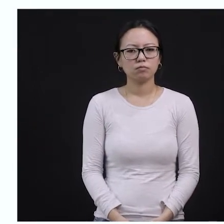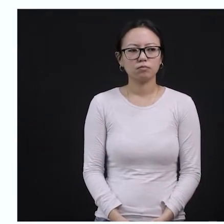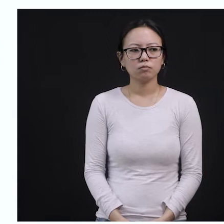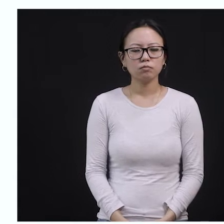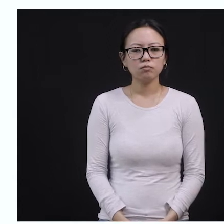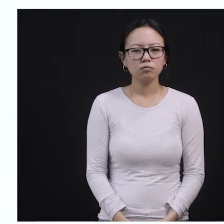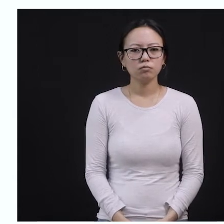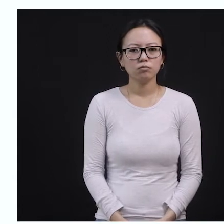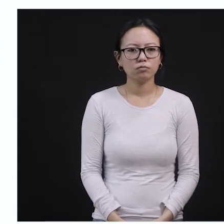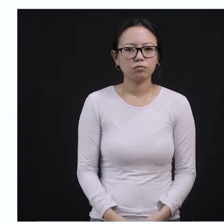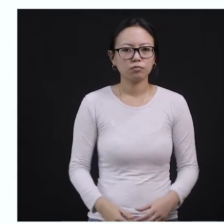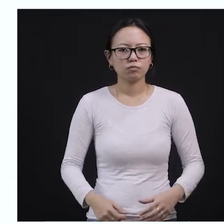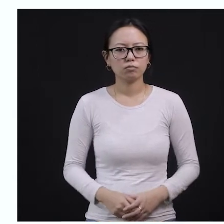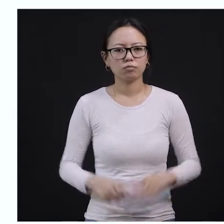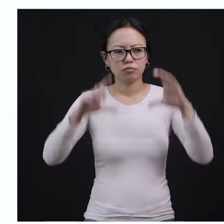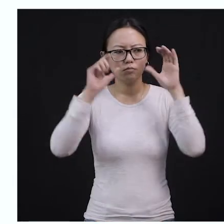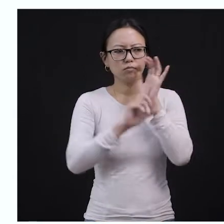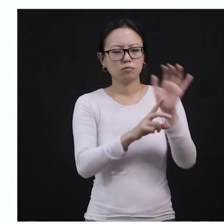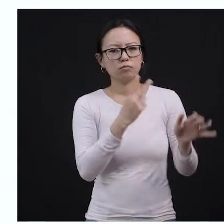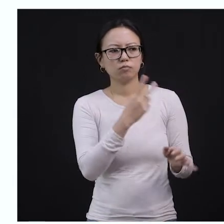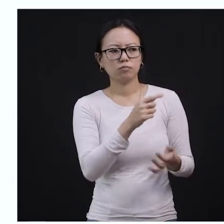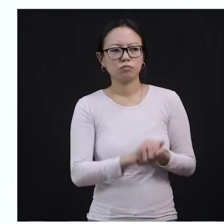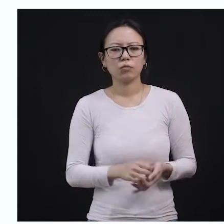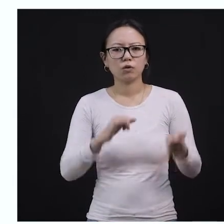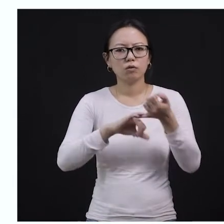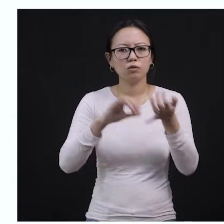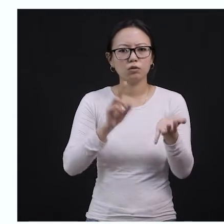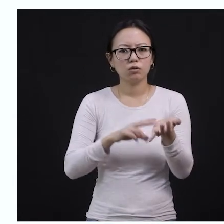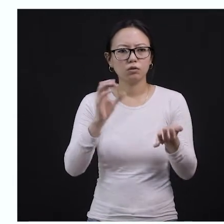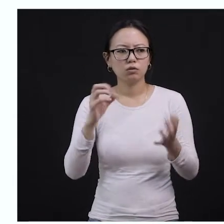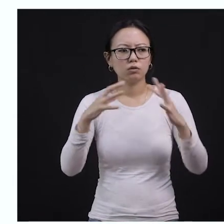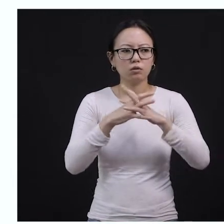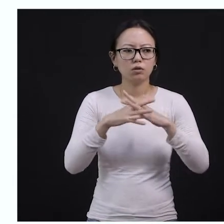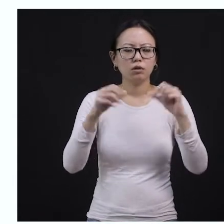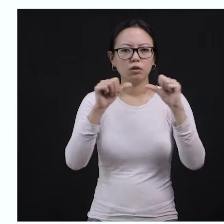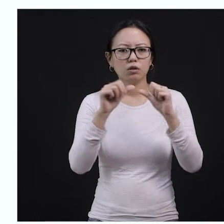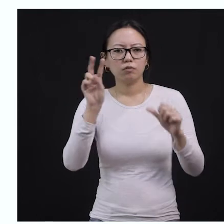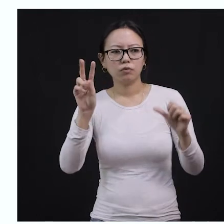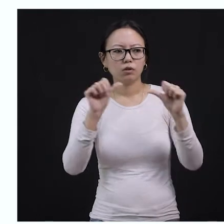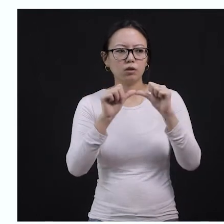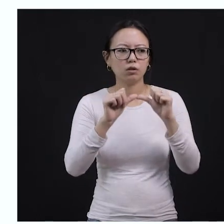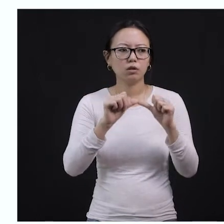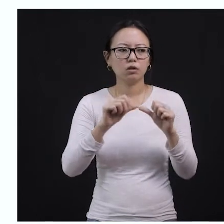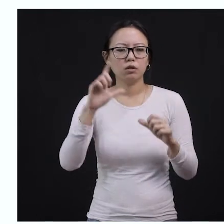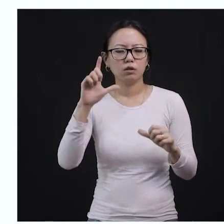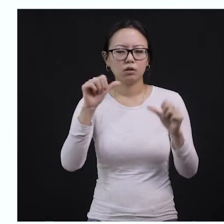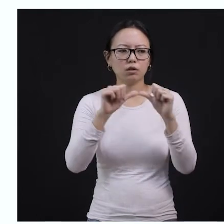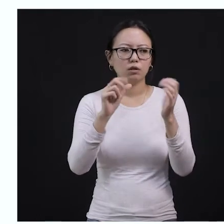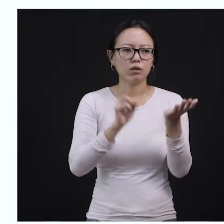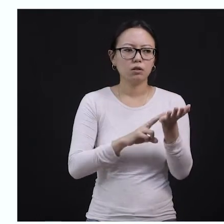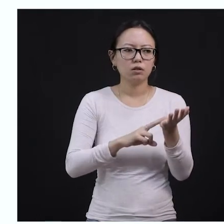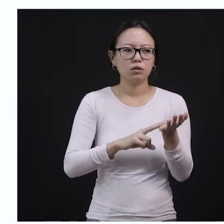Next is snow and avalanche. All right, now here what you see here, this occurs especially in